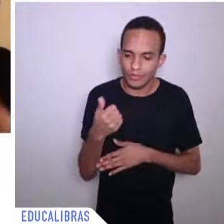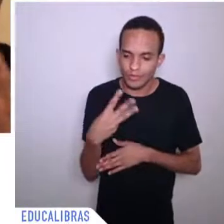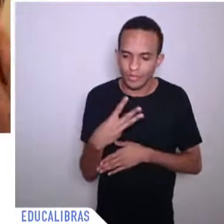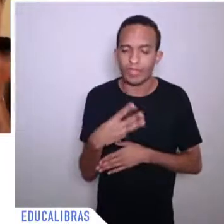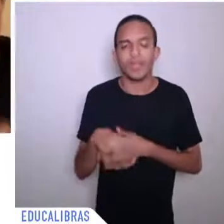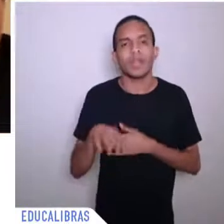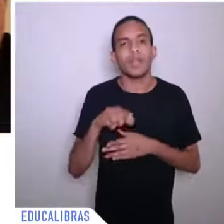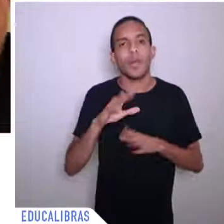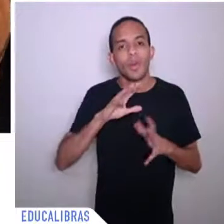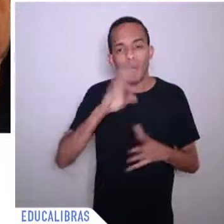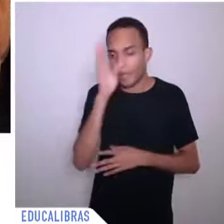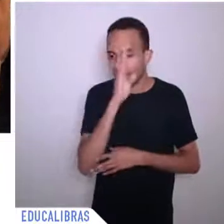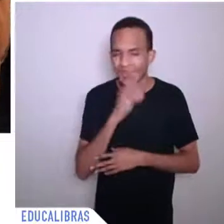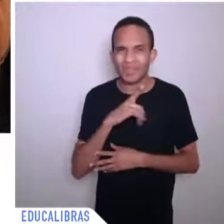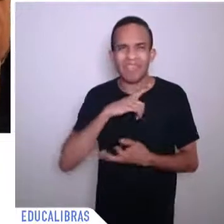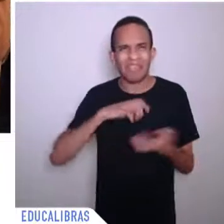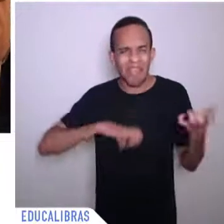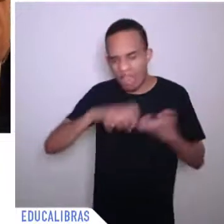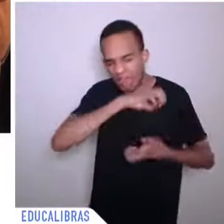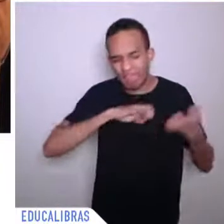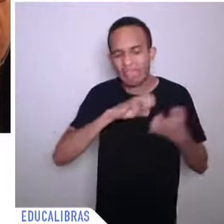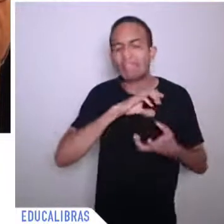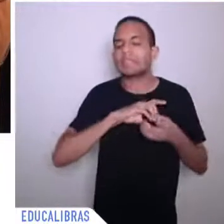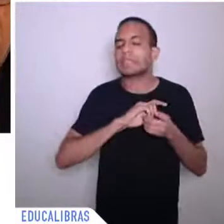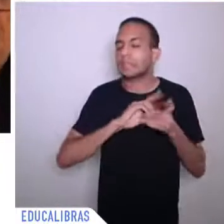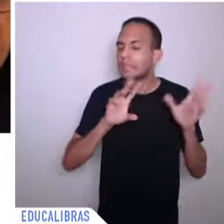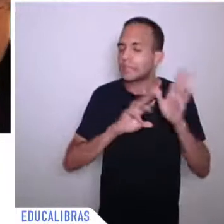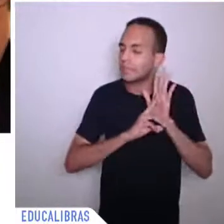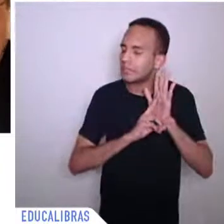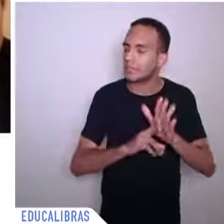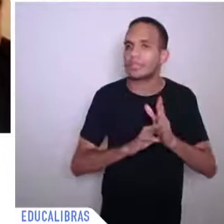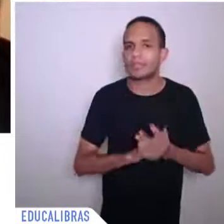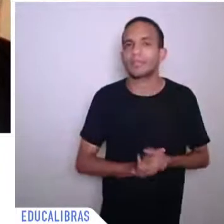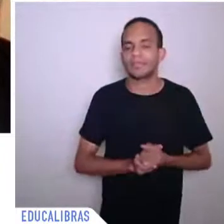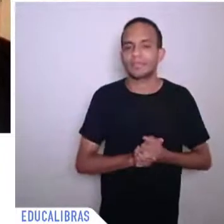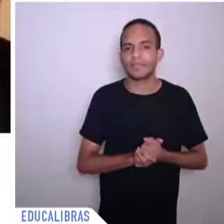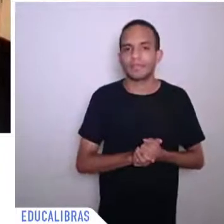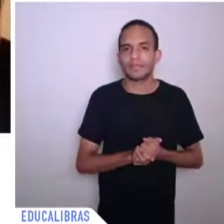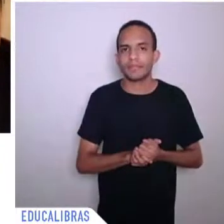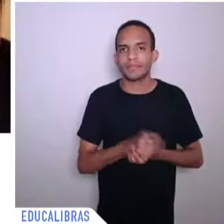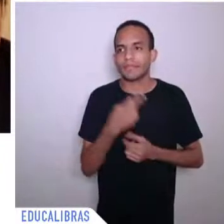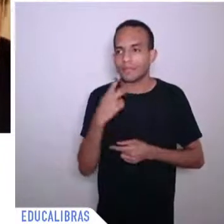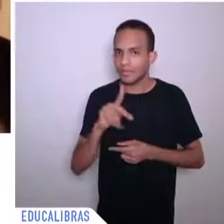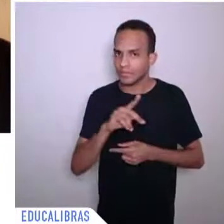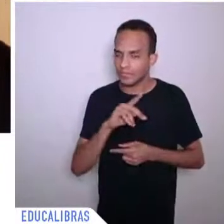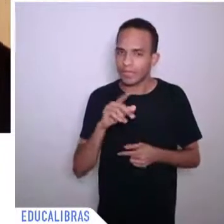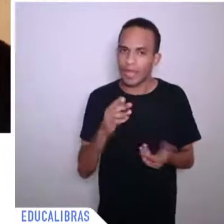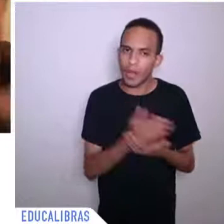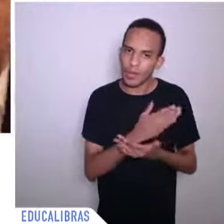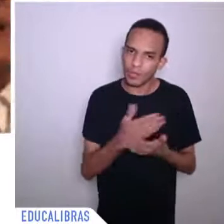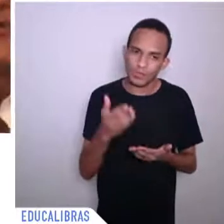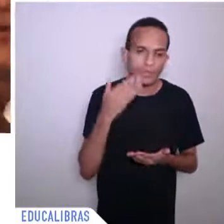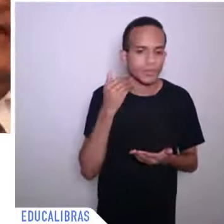So from 2013, we entered an eruption of the representative